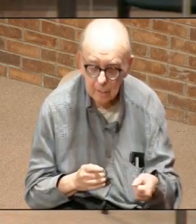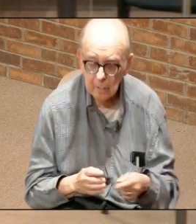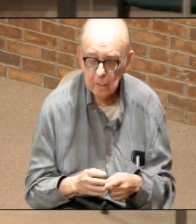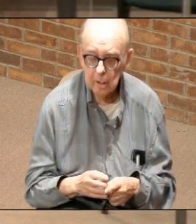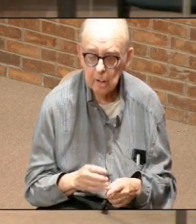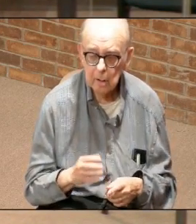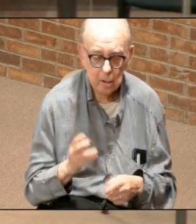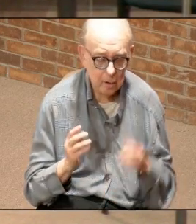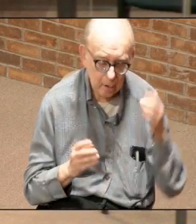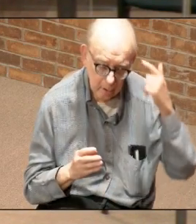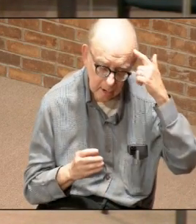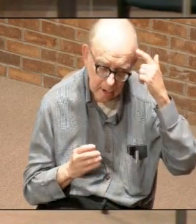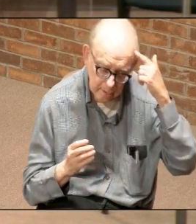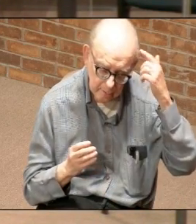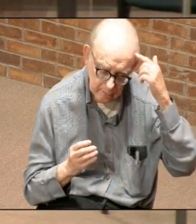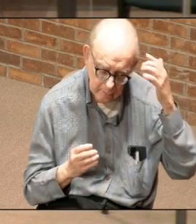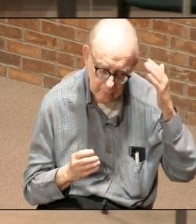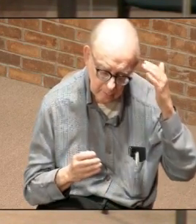Her hair,